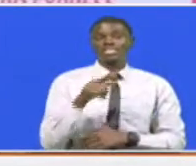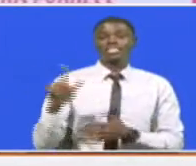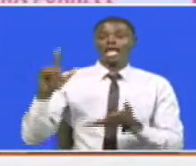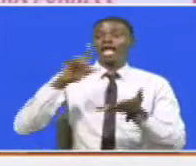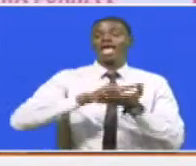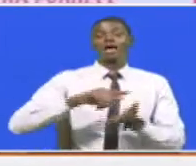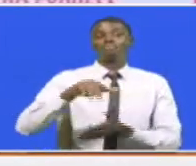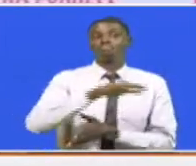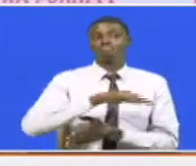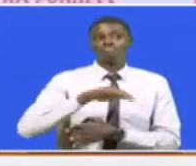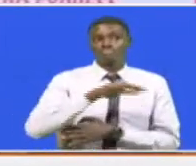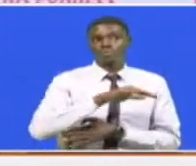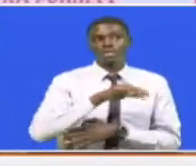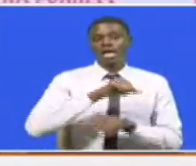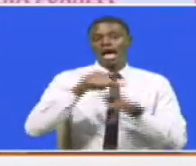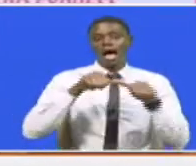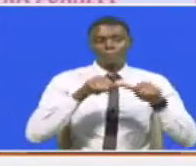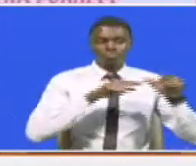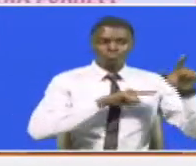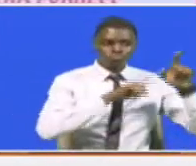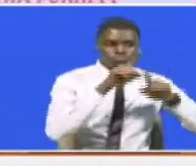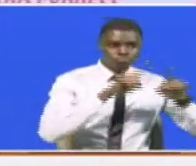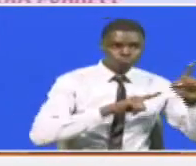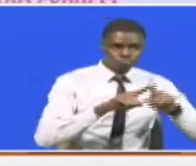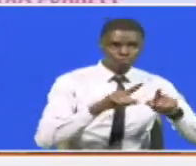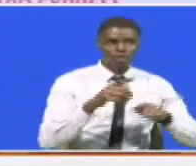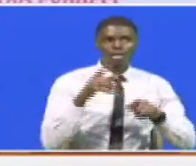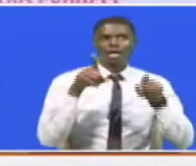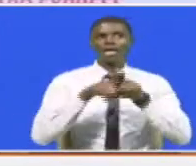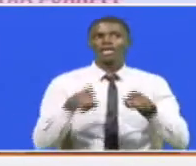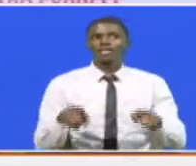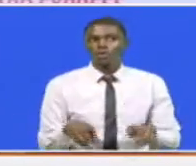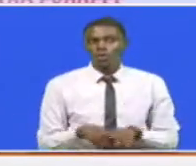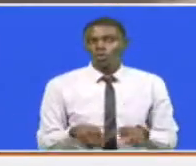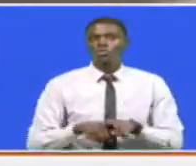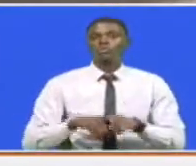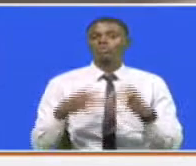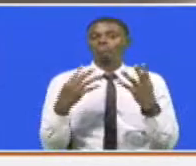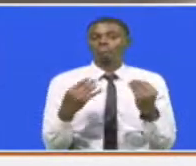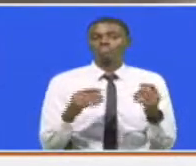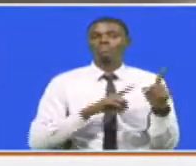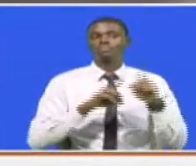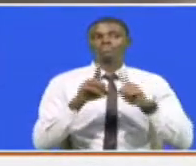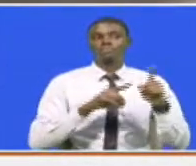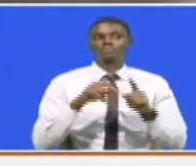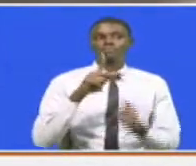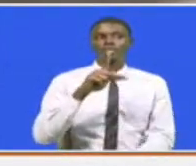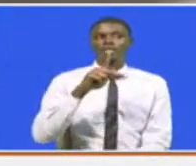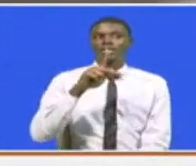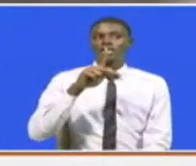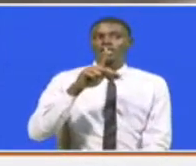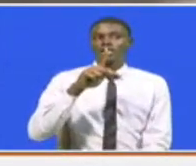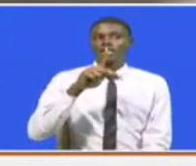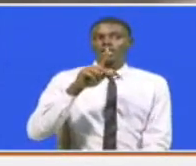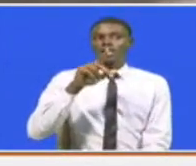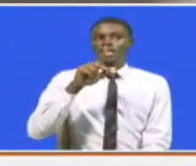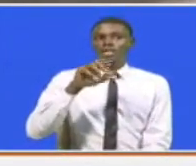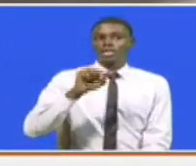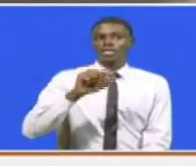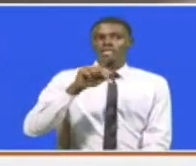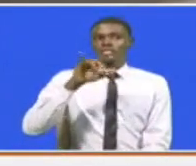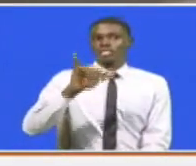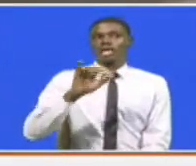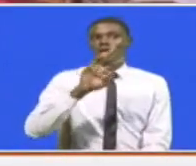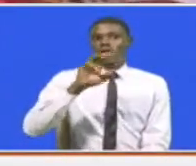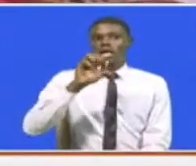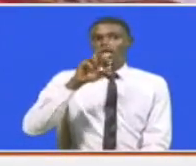airstrip on matters tourism and also easing our transport. Skyward Express, that has been the first to tap into